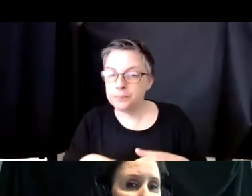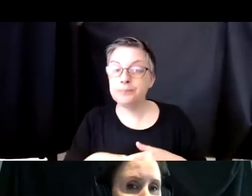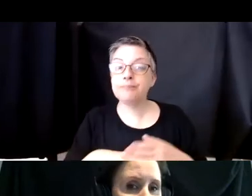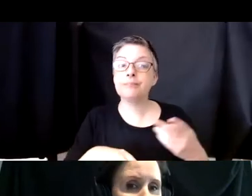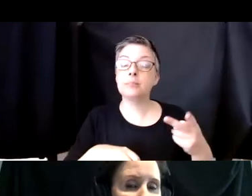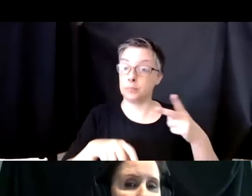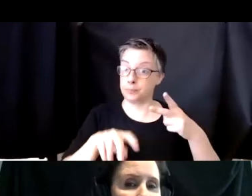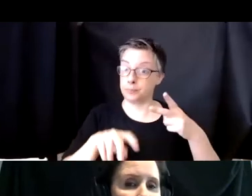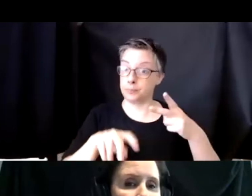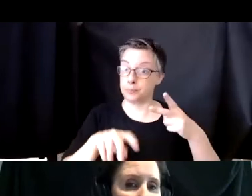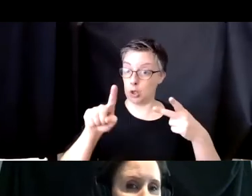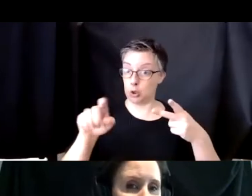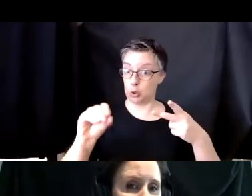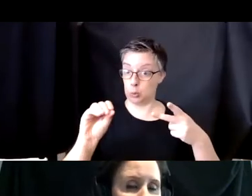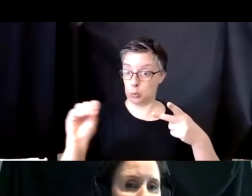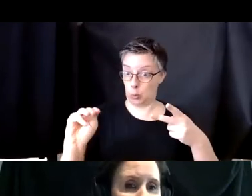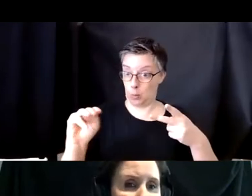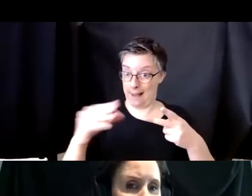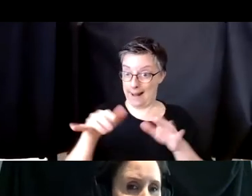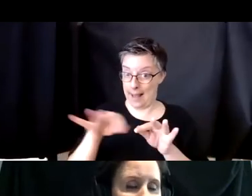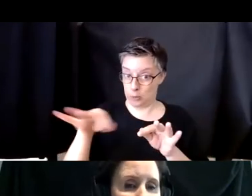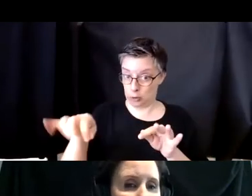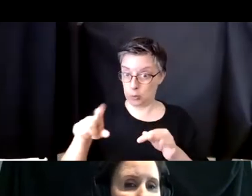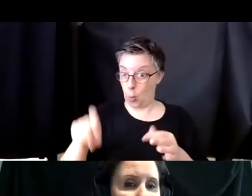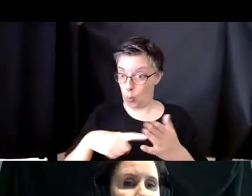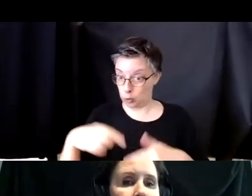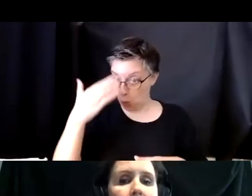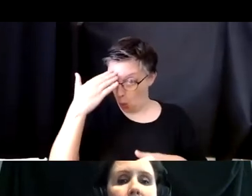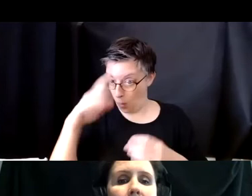about Doom and Caption, what you should know about